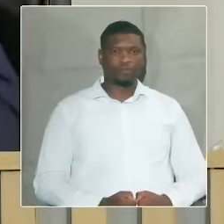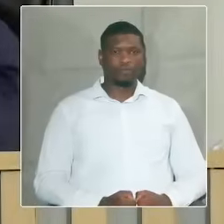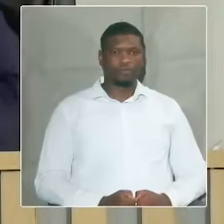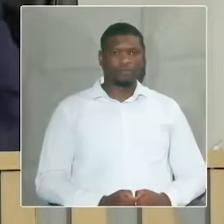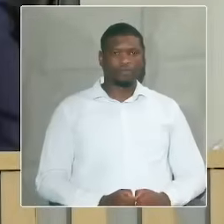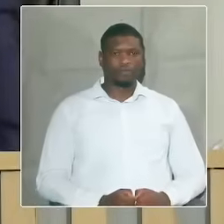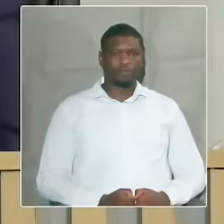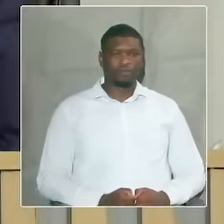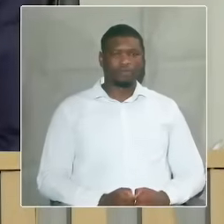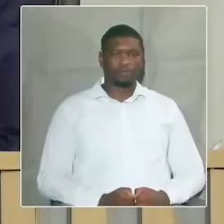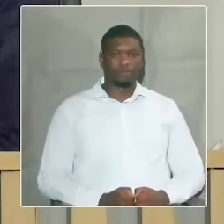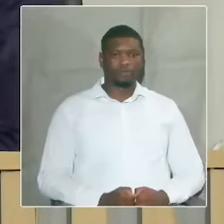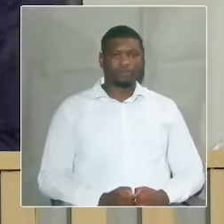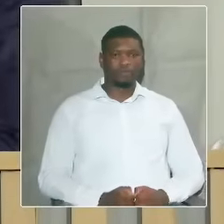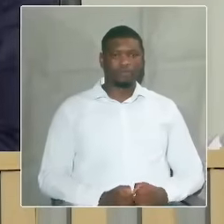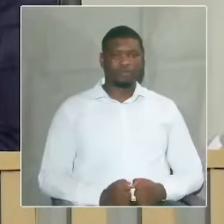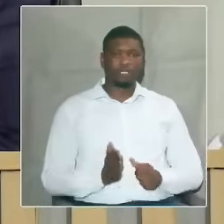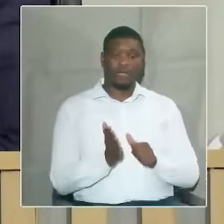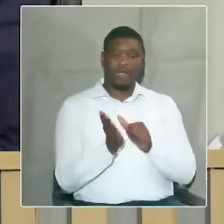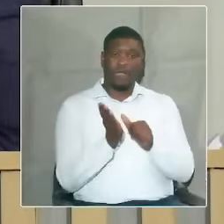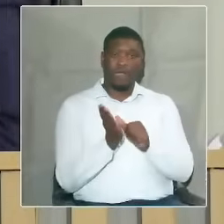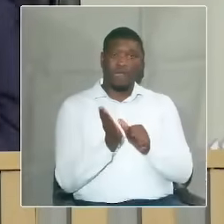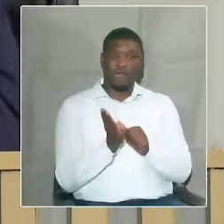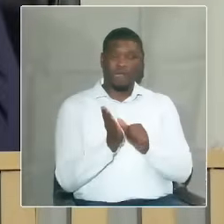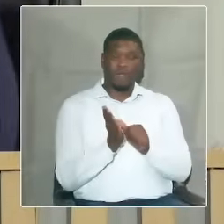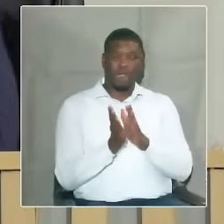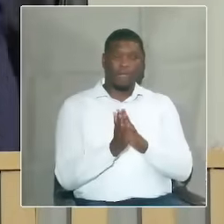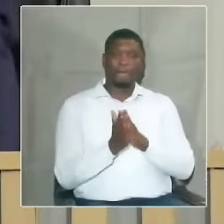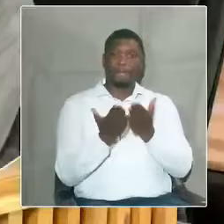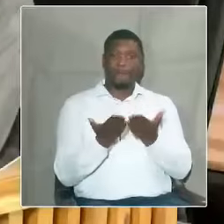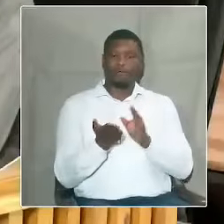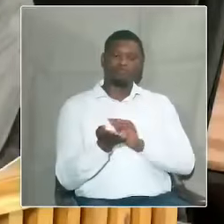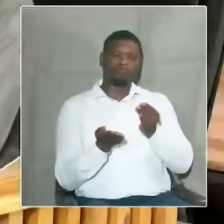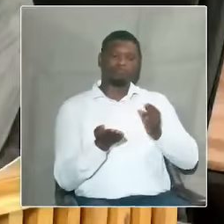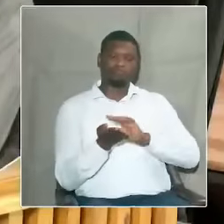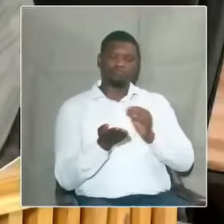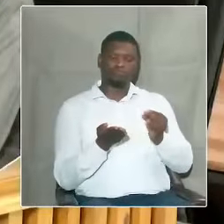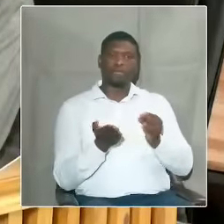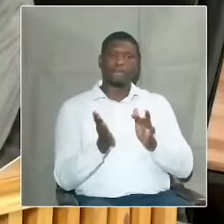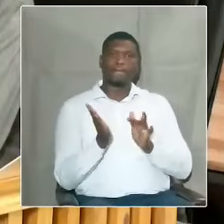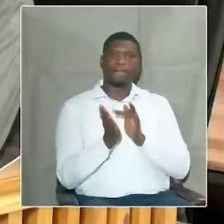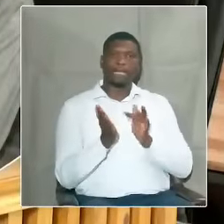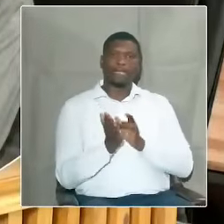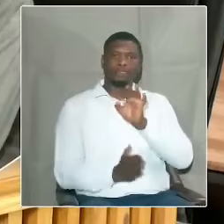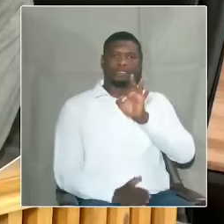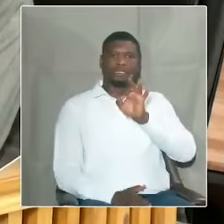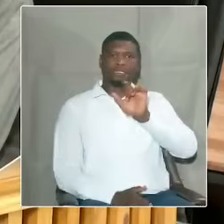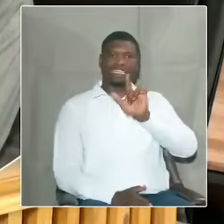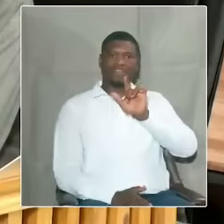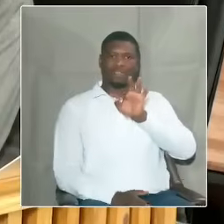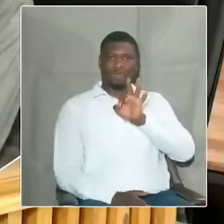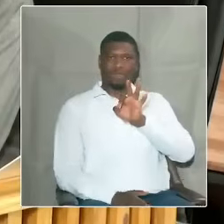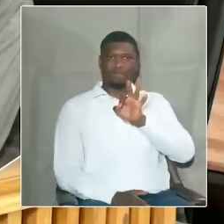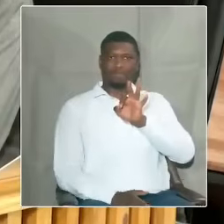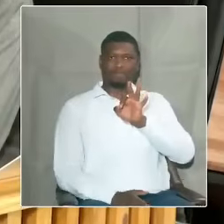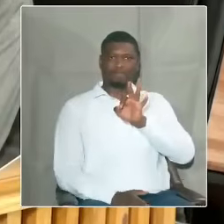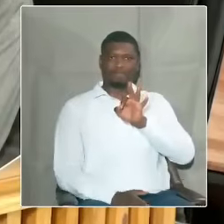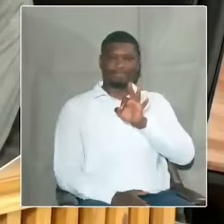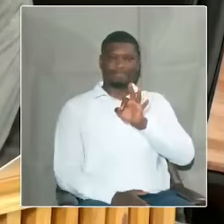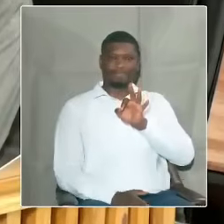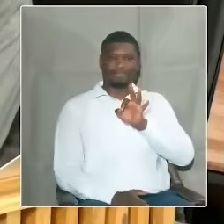If you're on 373, you'll see there the subject is a letter to